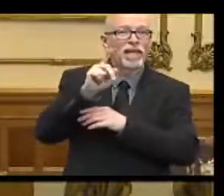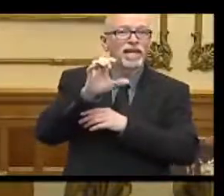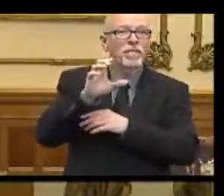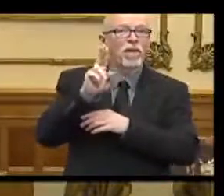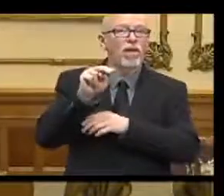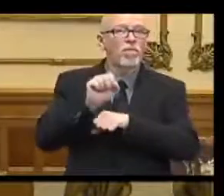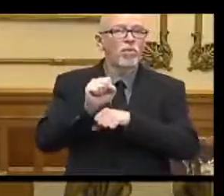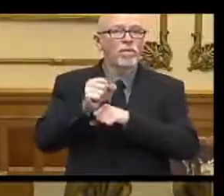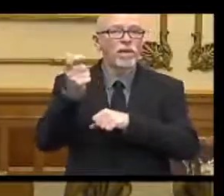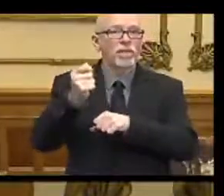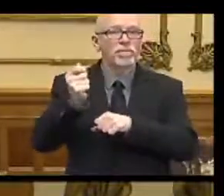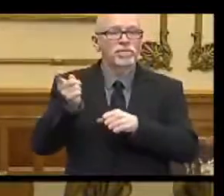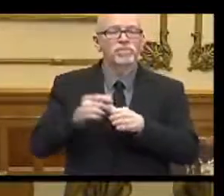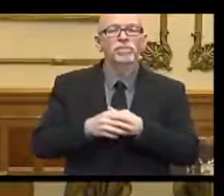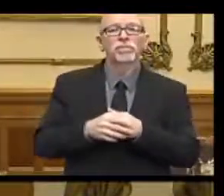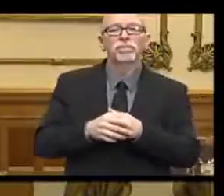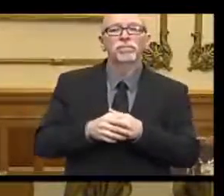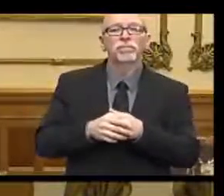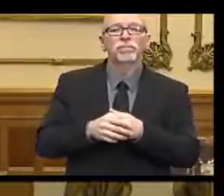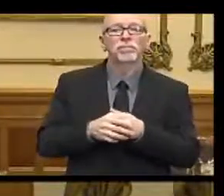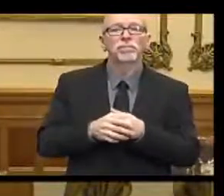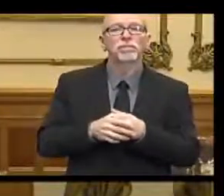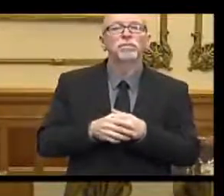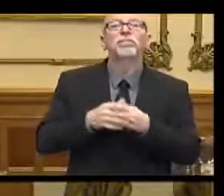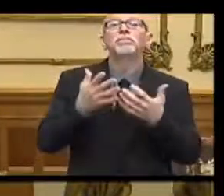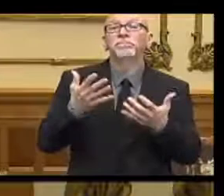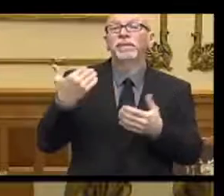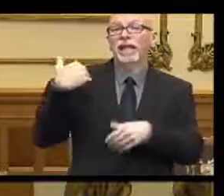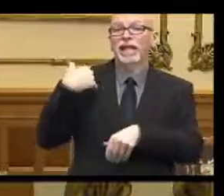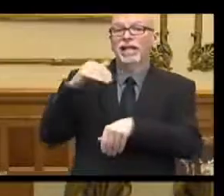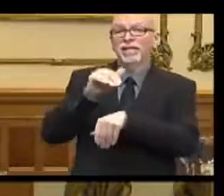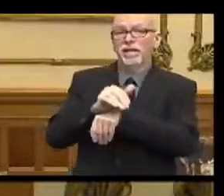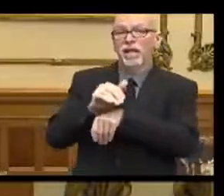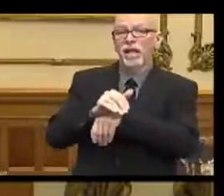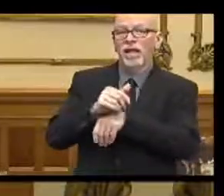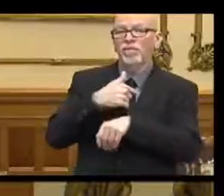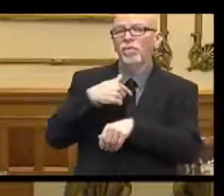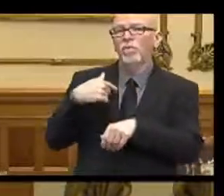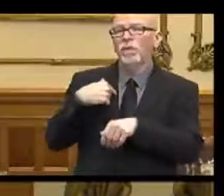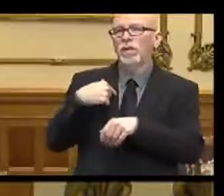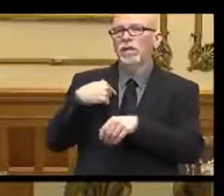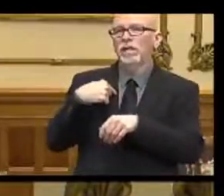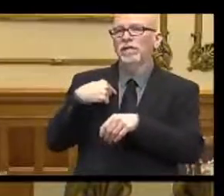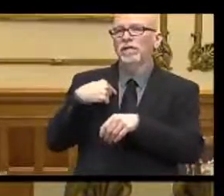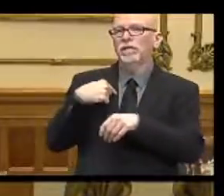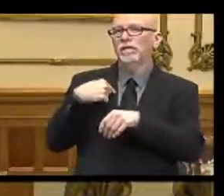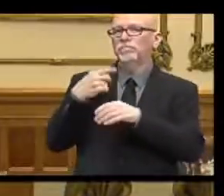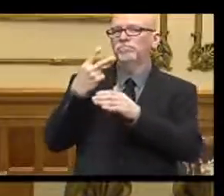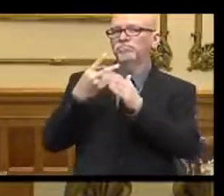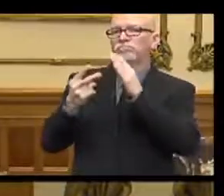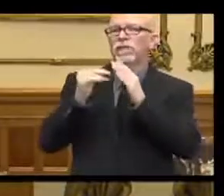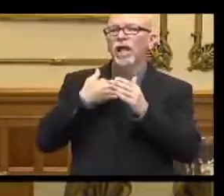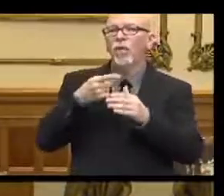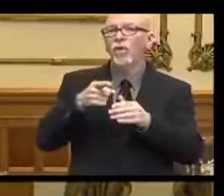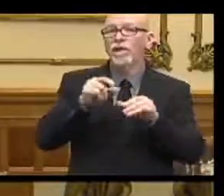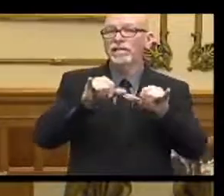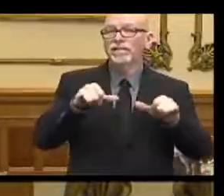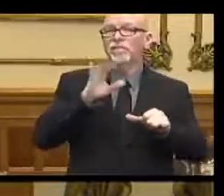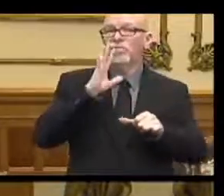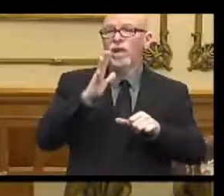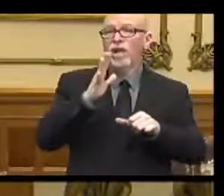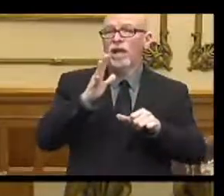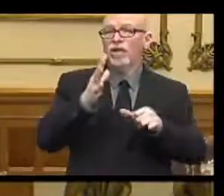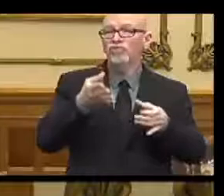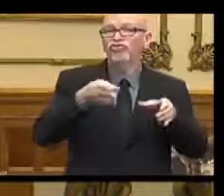unemployment compensation. So last night, we had anticipated the uplink system to be offline for about